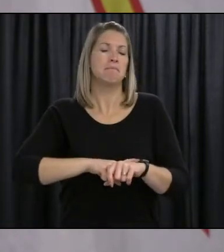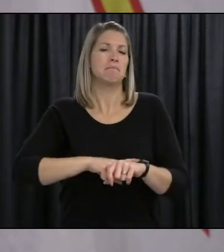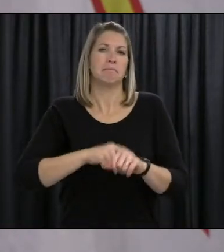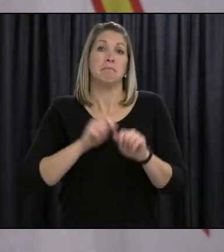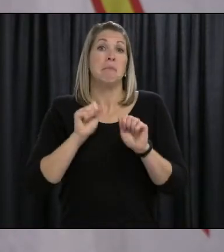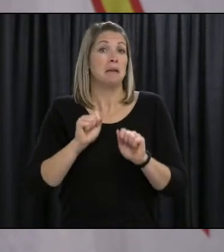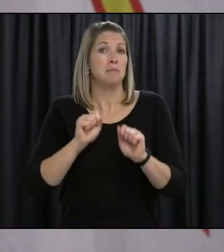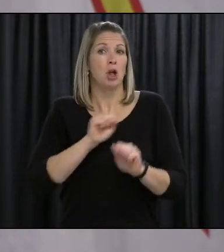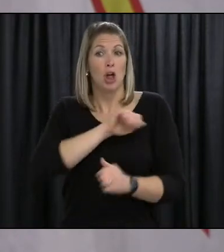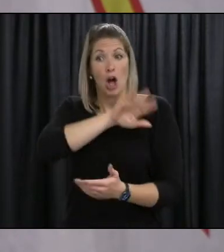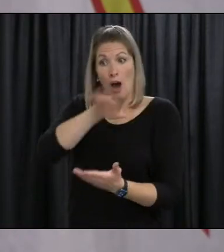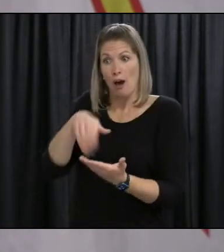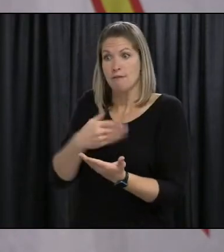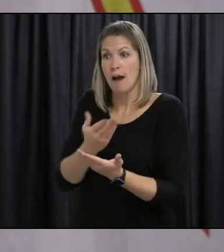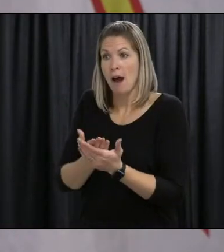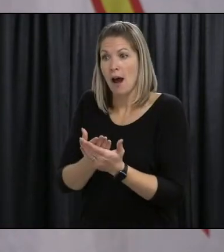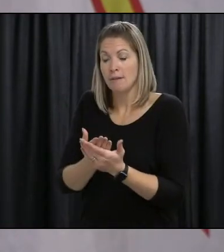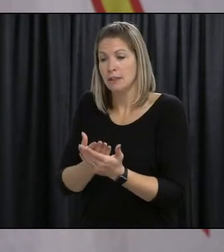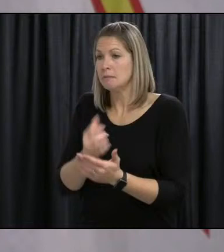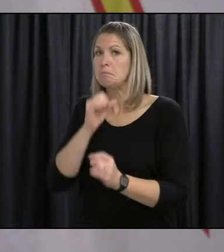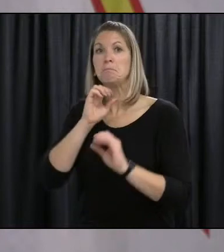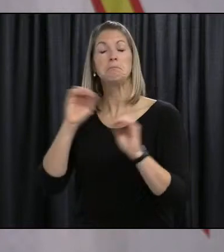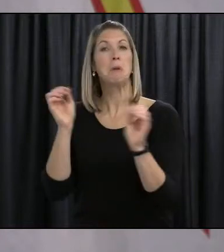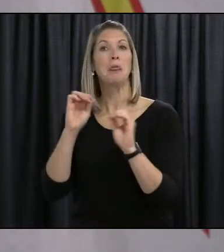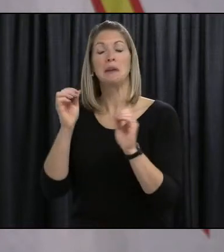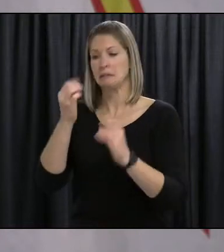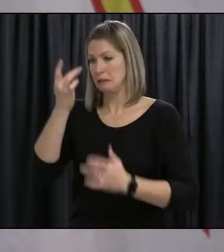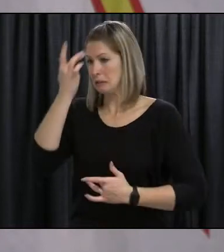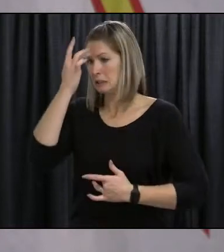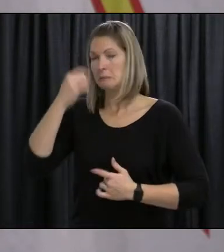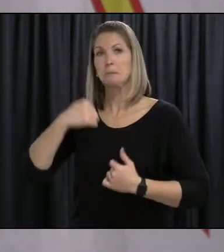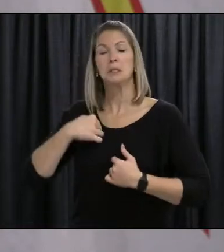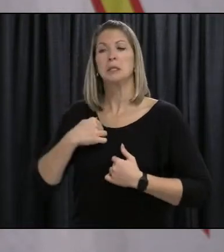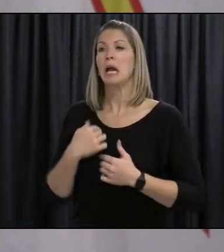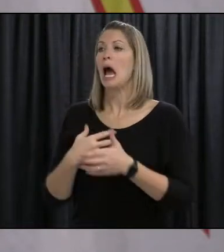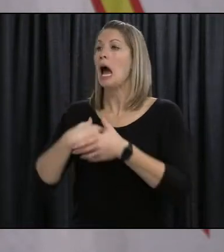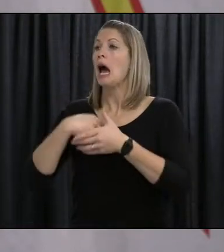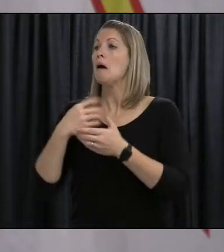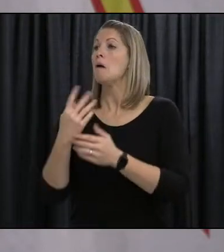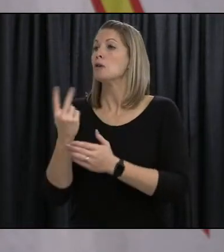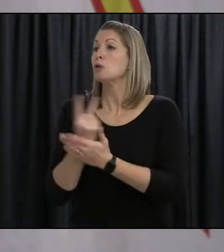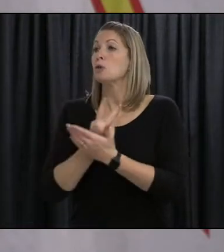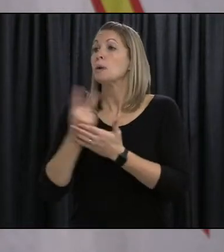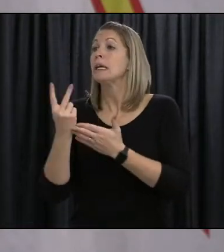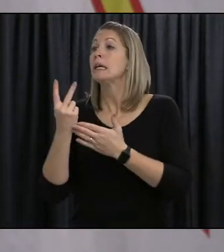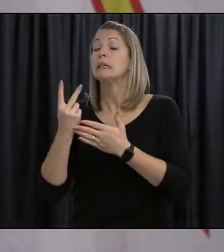Somebody may develop symptoms later in a course, beyond the 14 days.